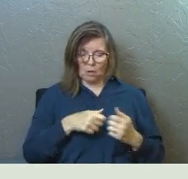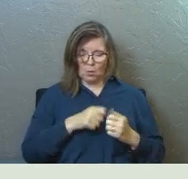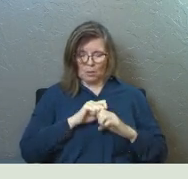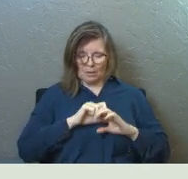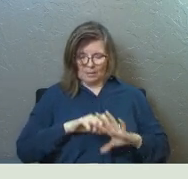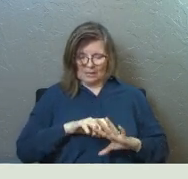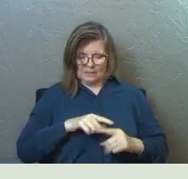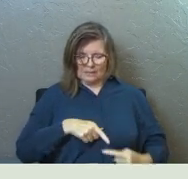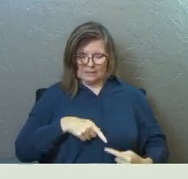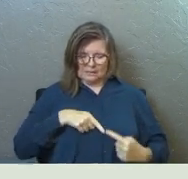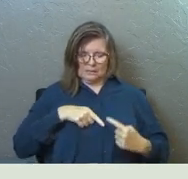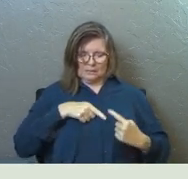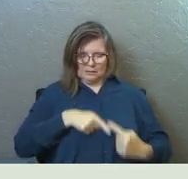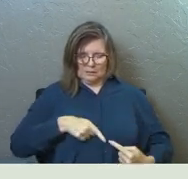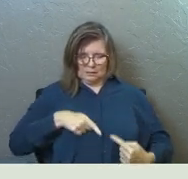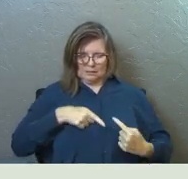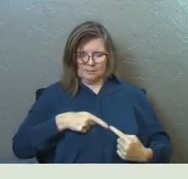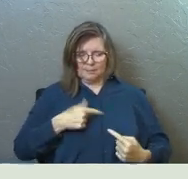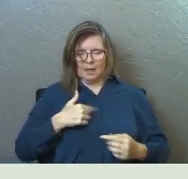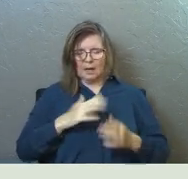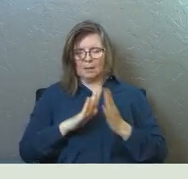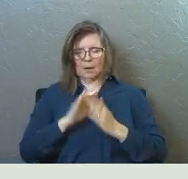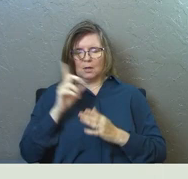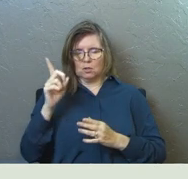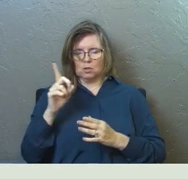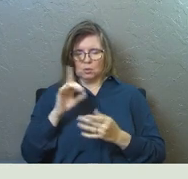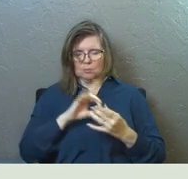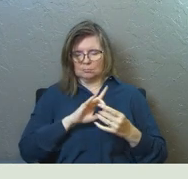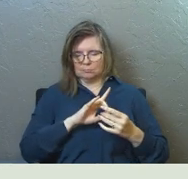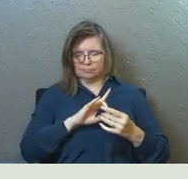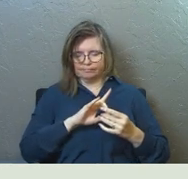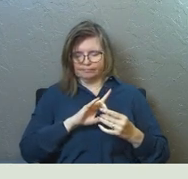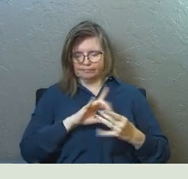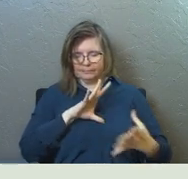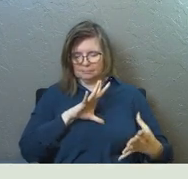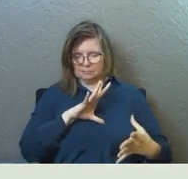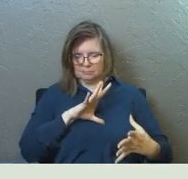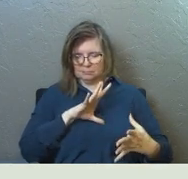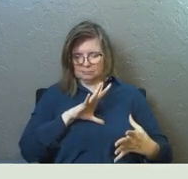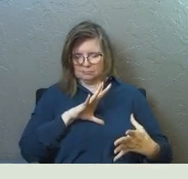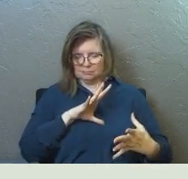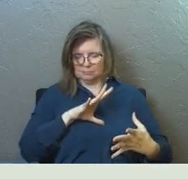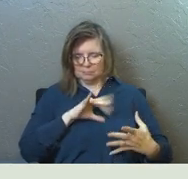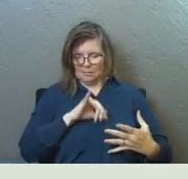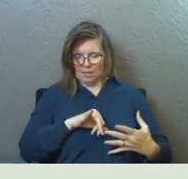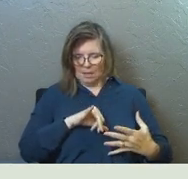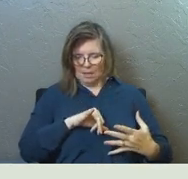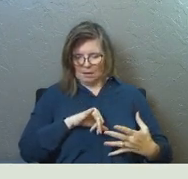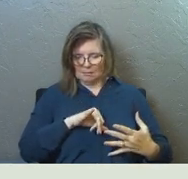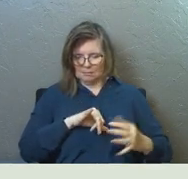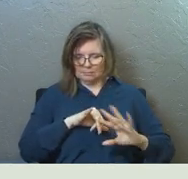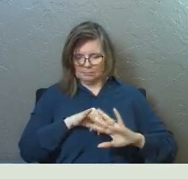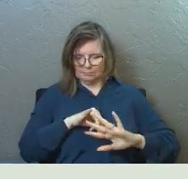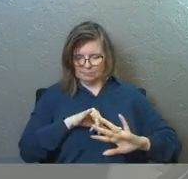with peace. And God, I pray that you would disconnect that bond today.